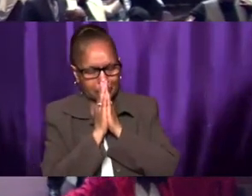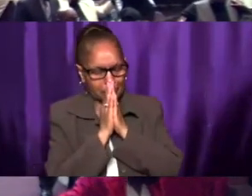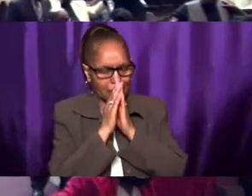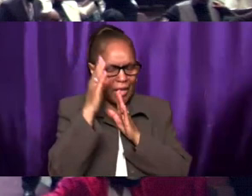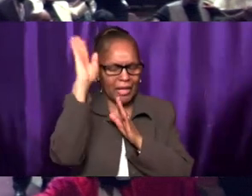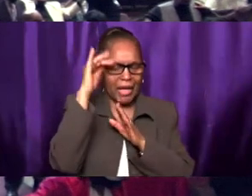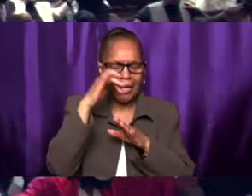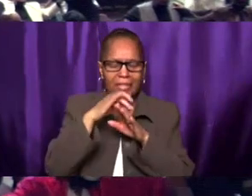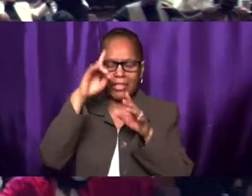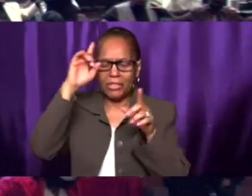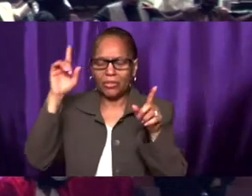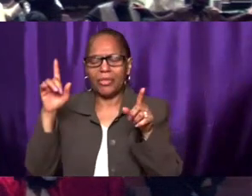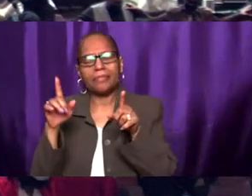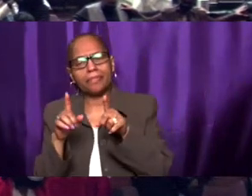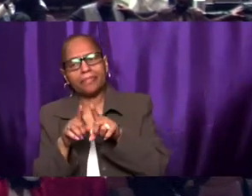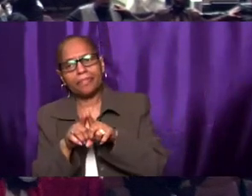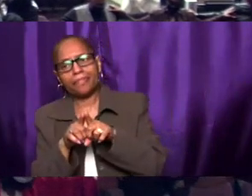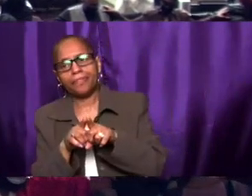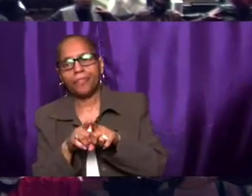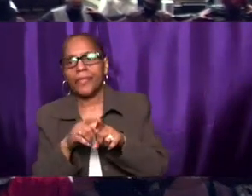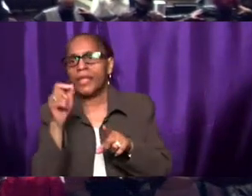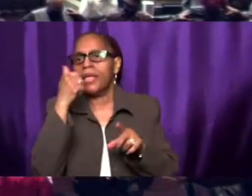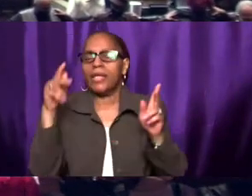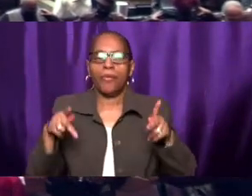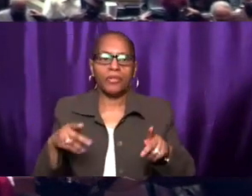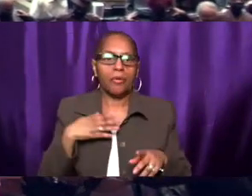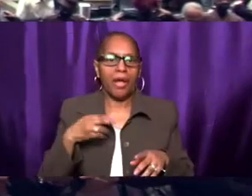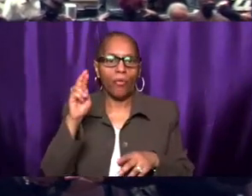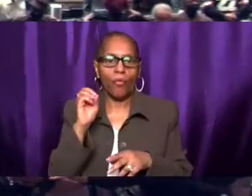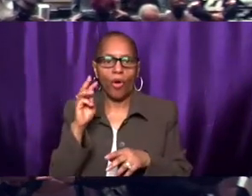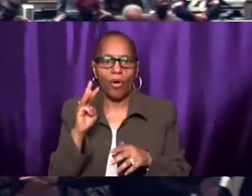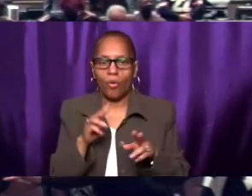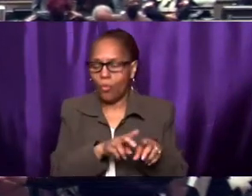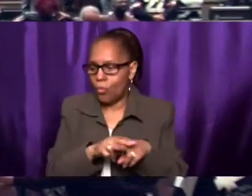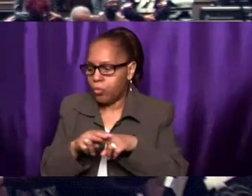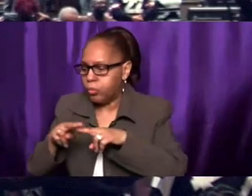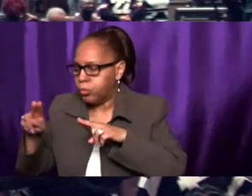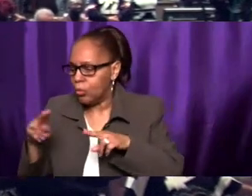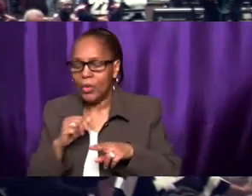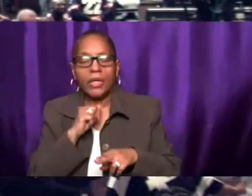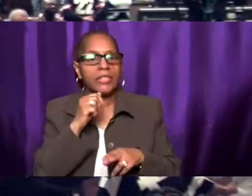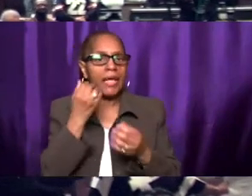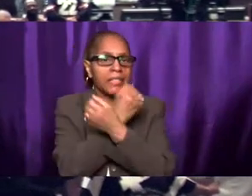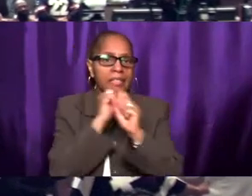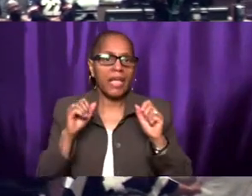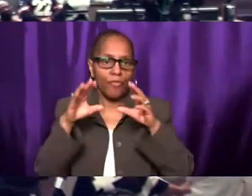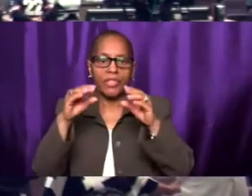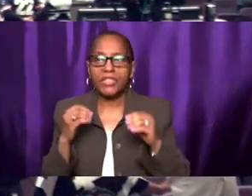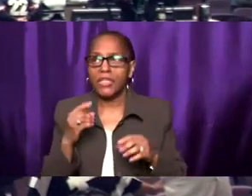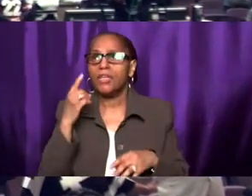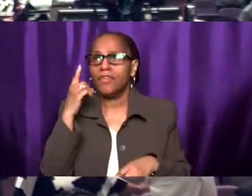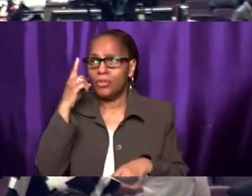God, I touch and agree that any person on my roll who is not saved, that they will receive you